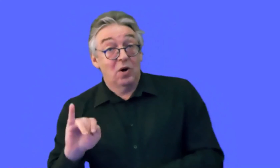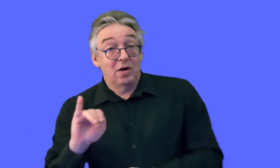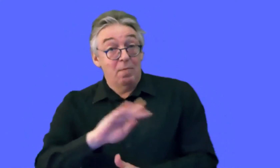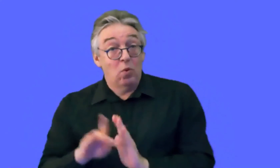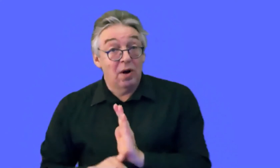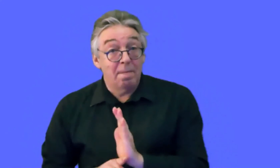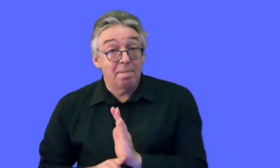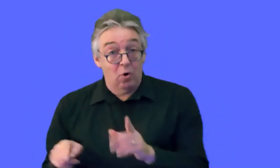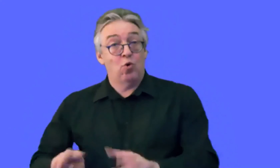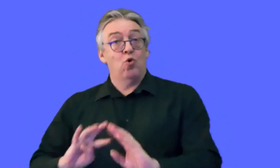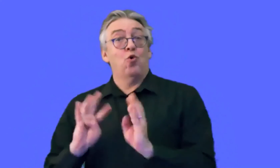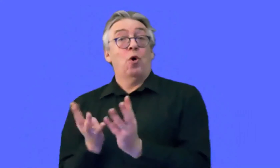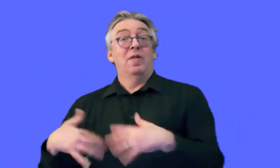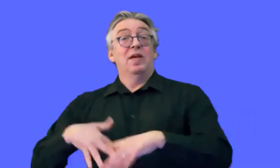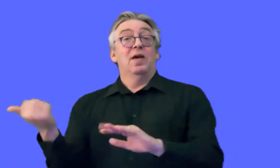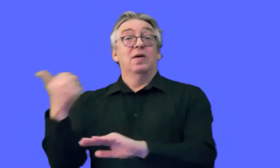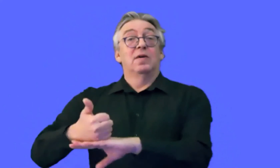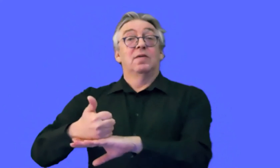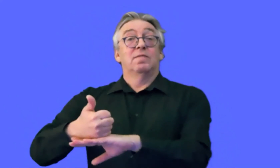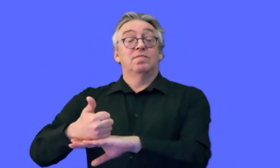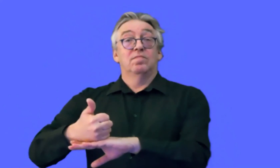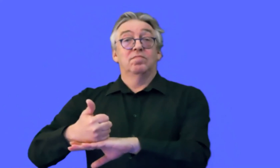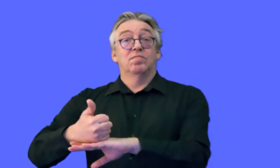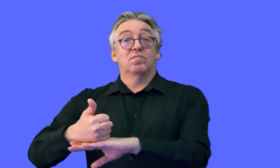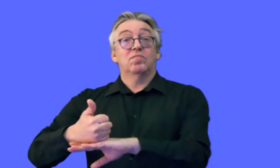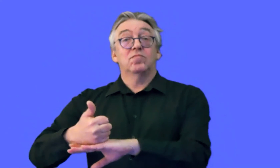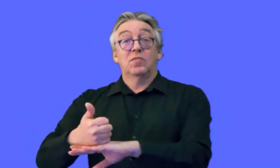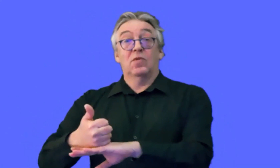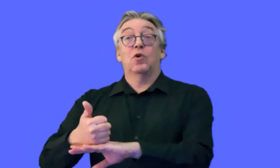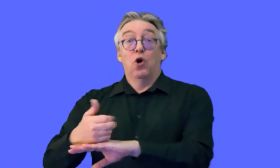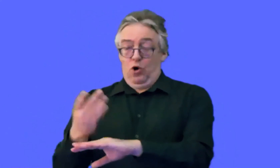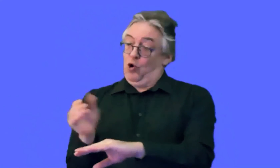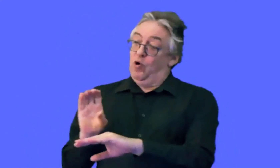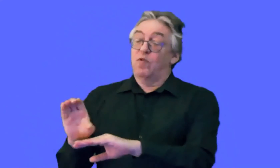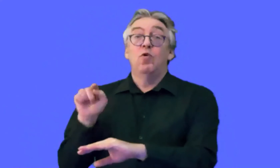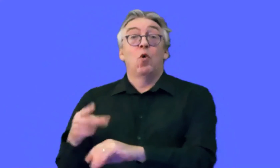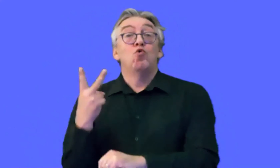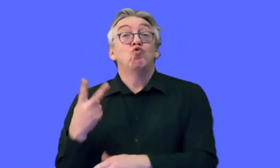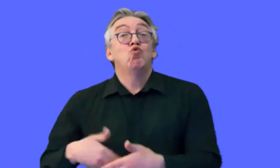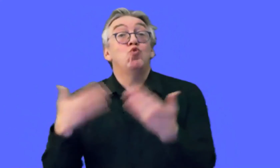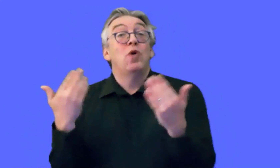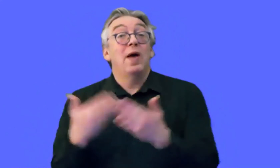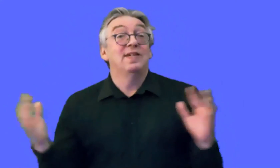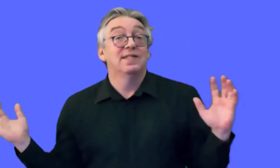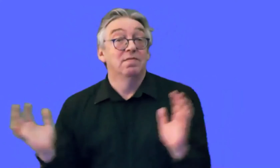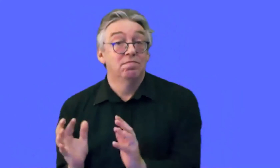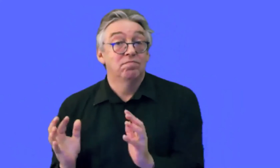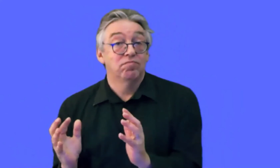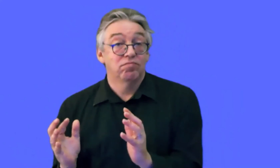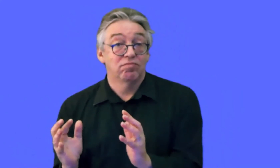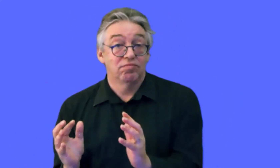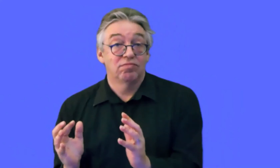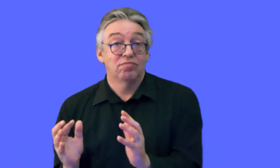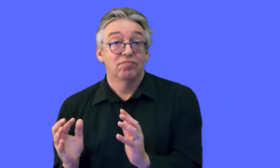the committee was actually funded for 2 days, and in this case, we had a